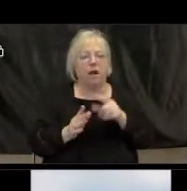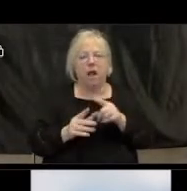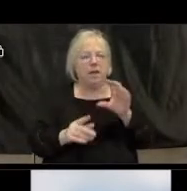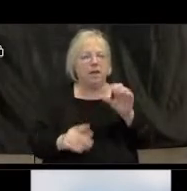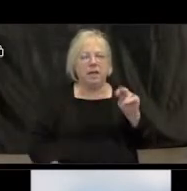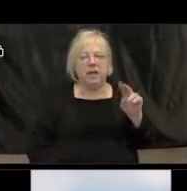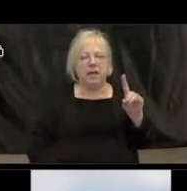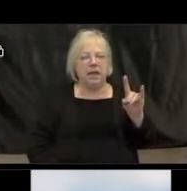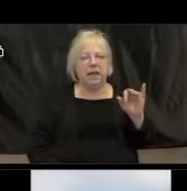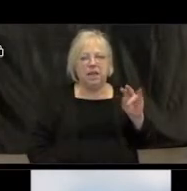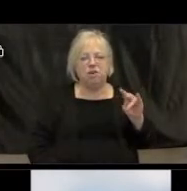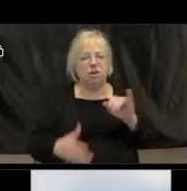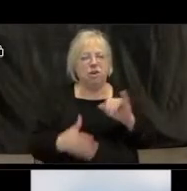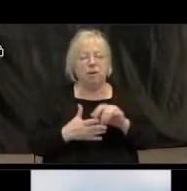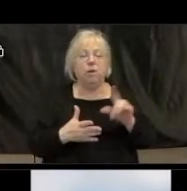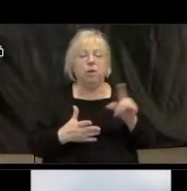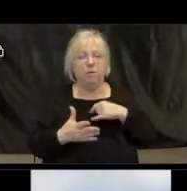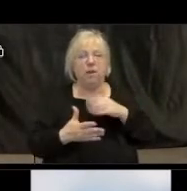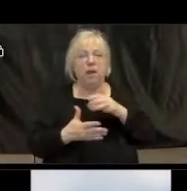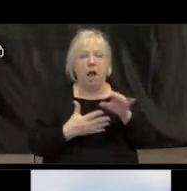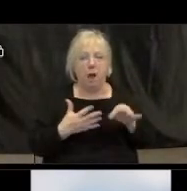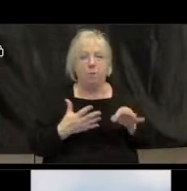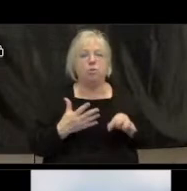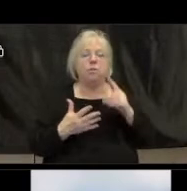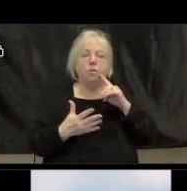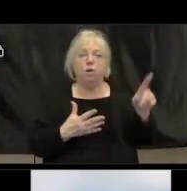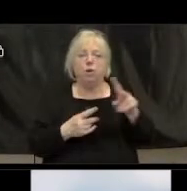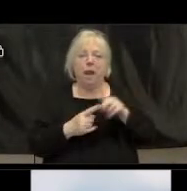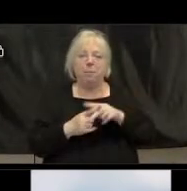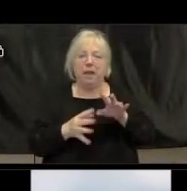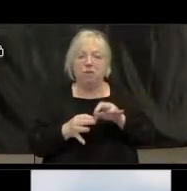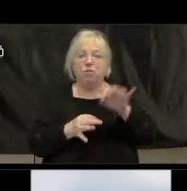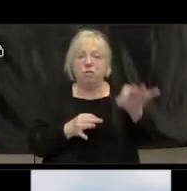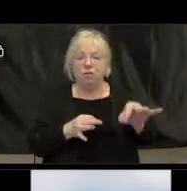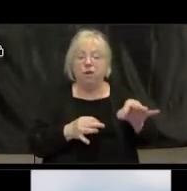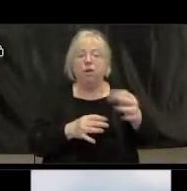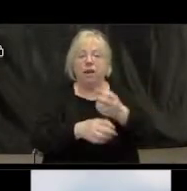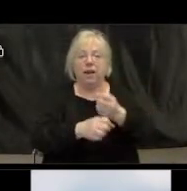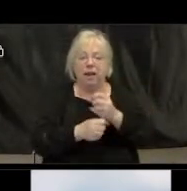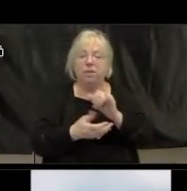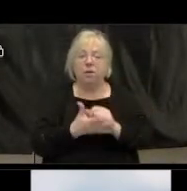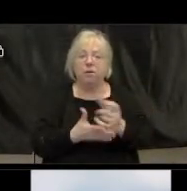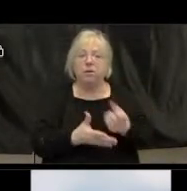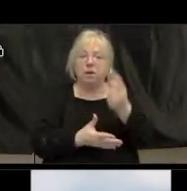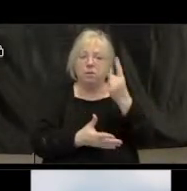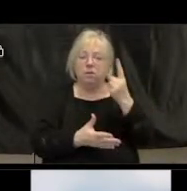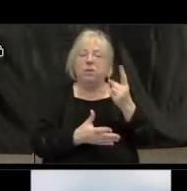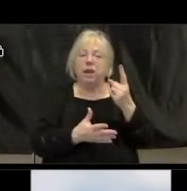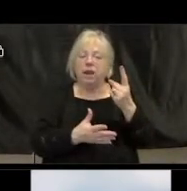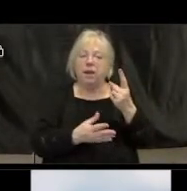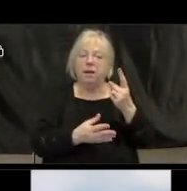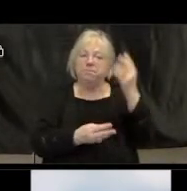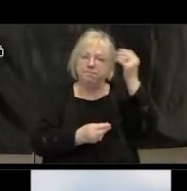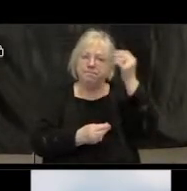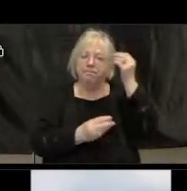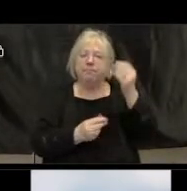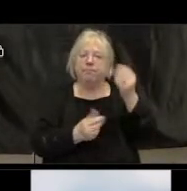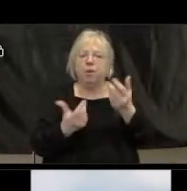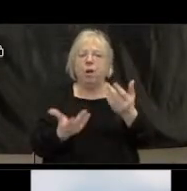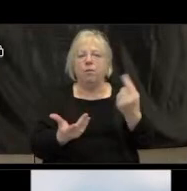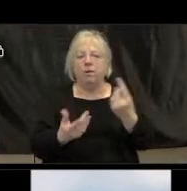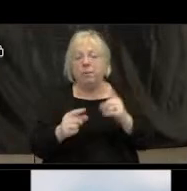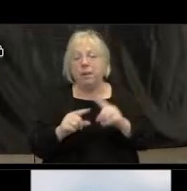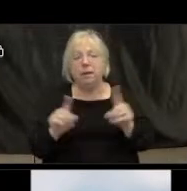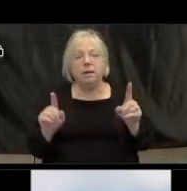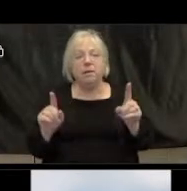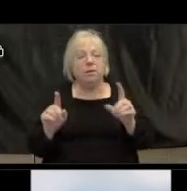of that. You have an option to defer your applications to get those and understand those and offer something different or